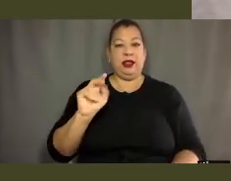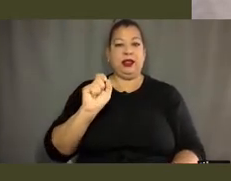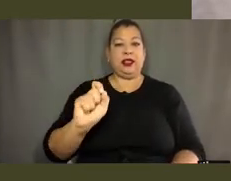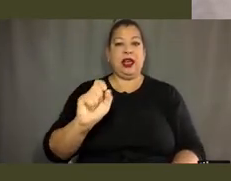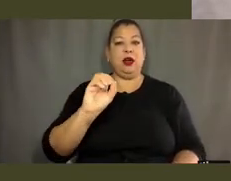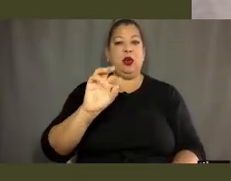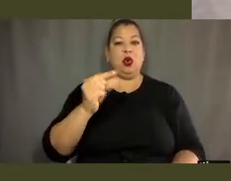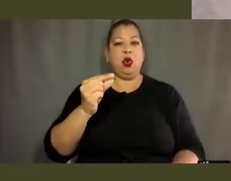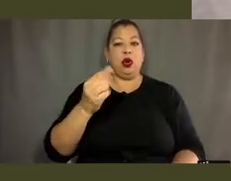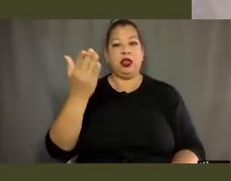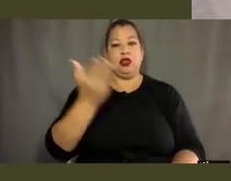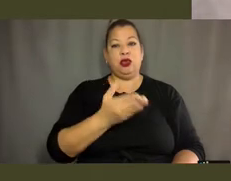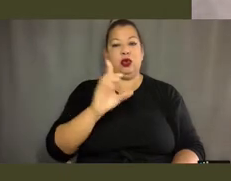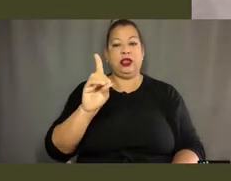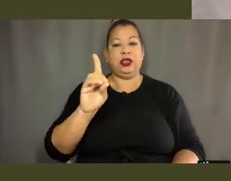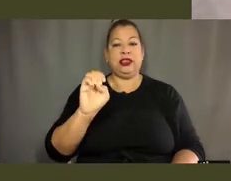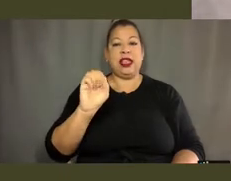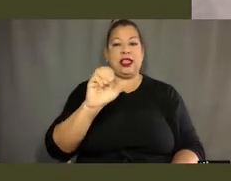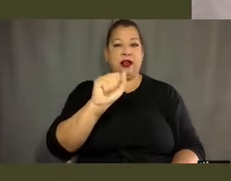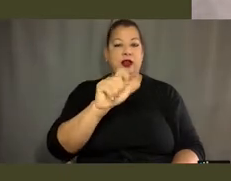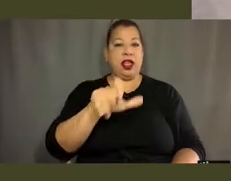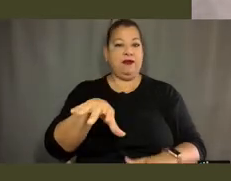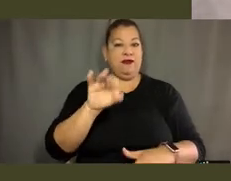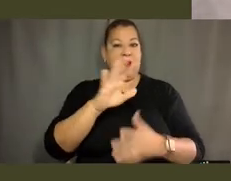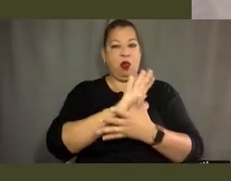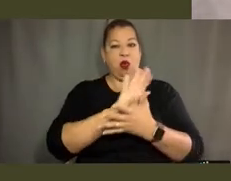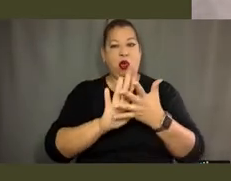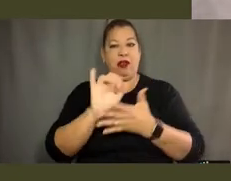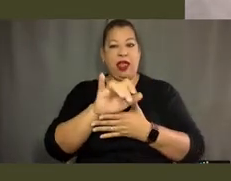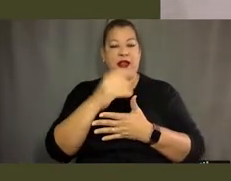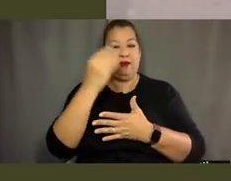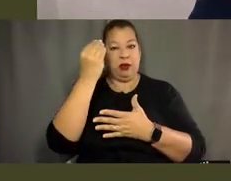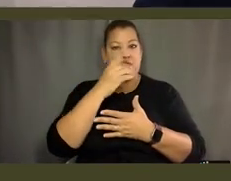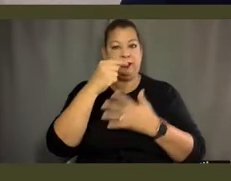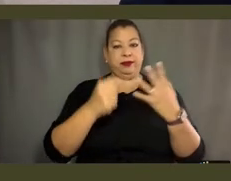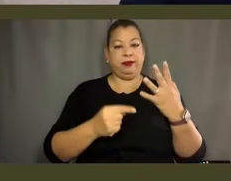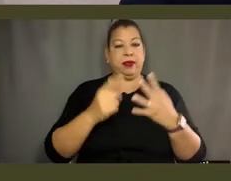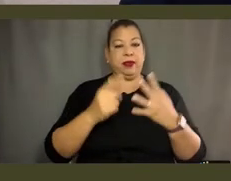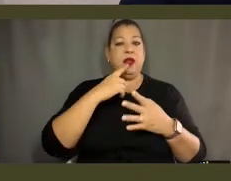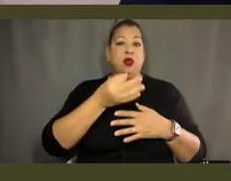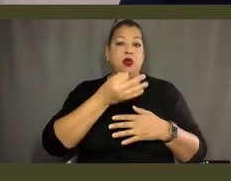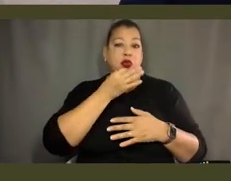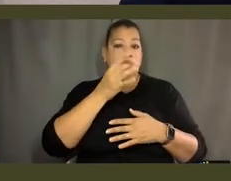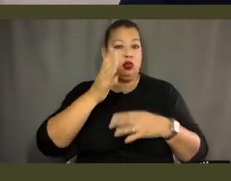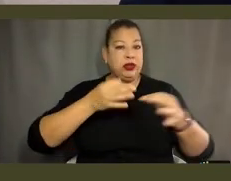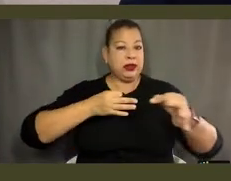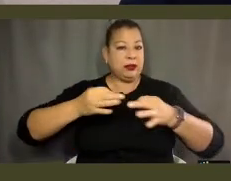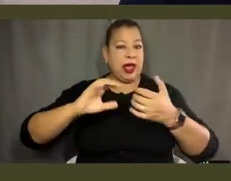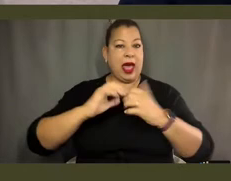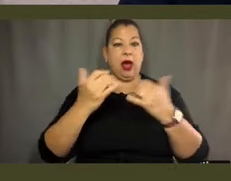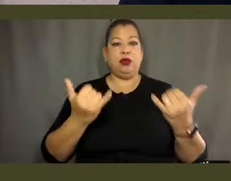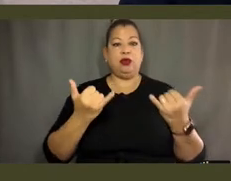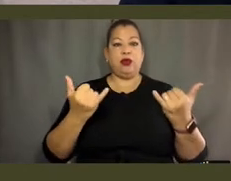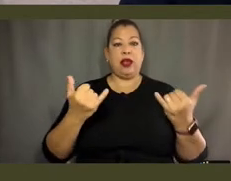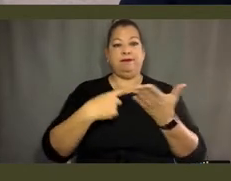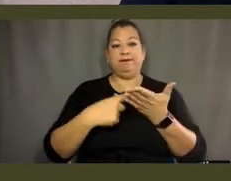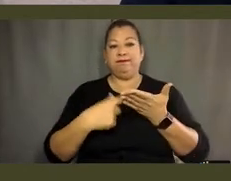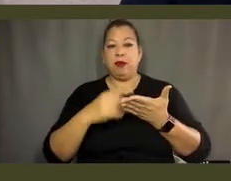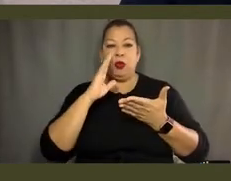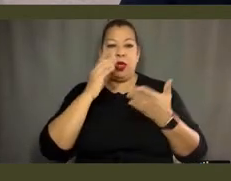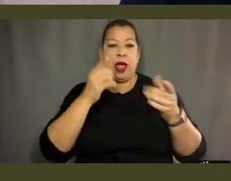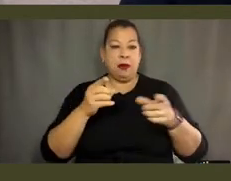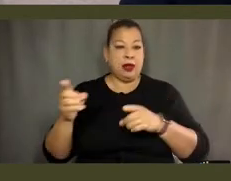un.org/DESA, and you can find them all there. In a moment, I'll explain how today's dialogue will run. But first,